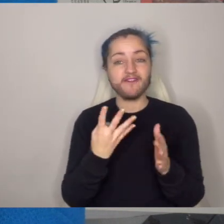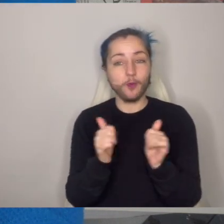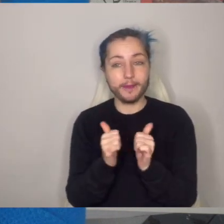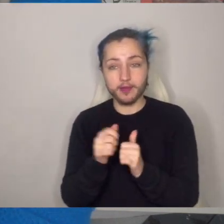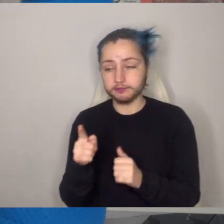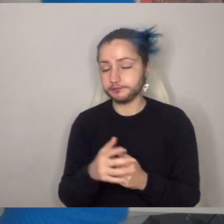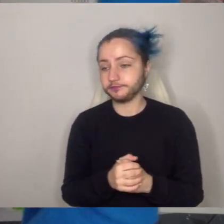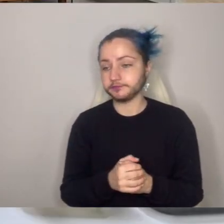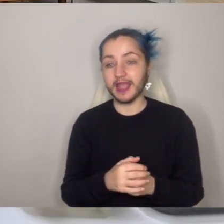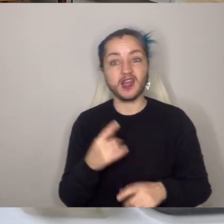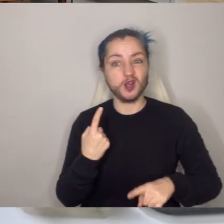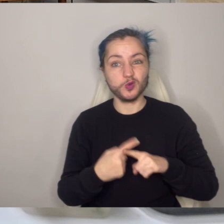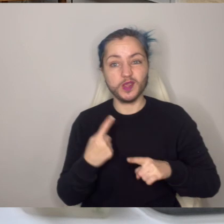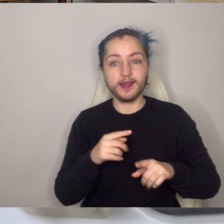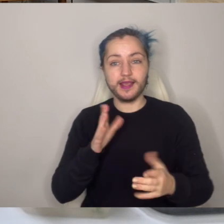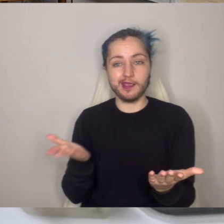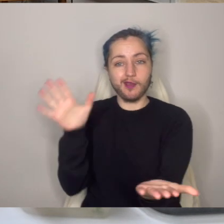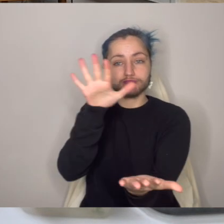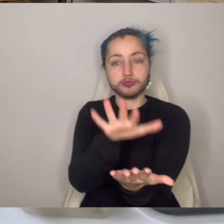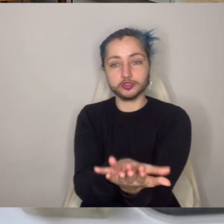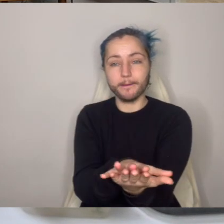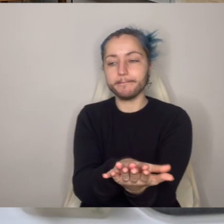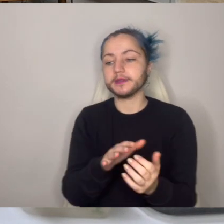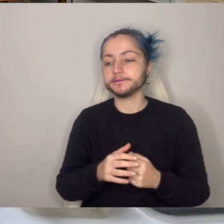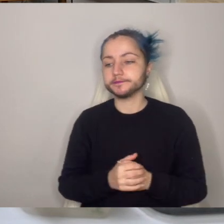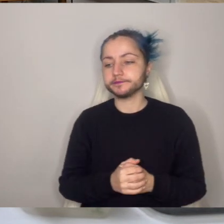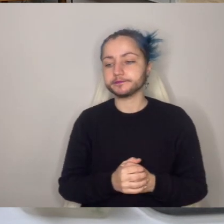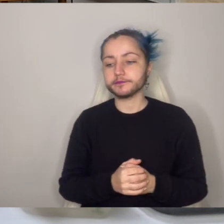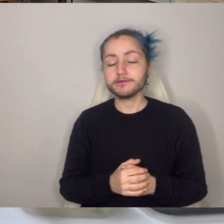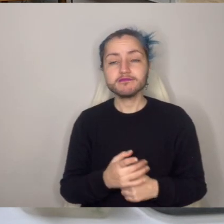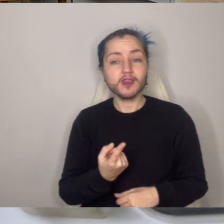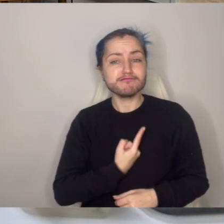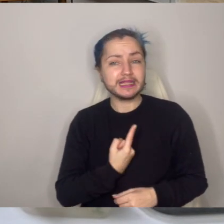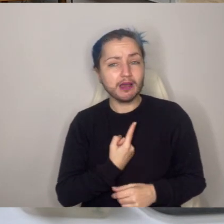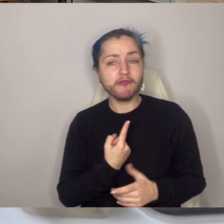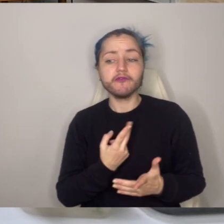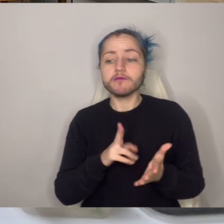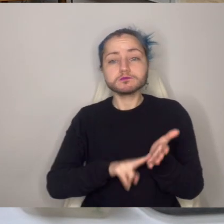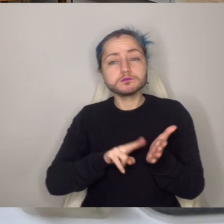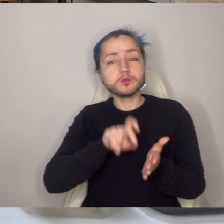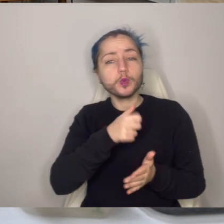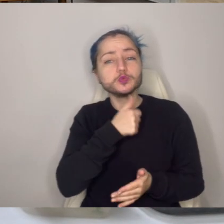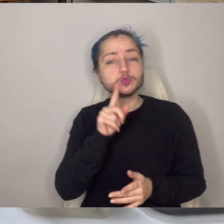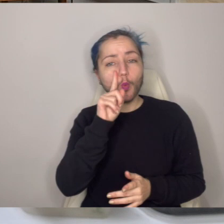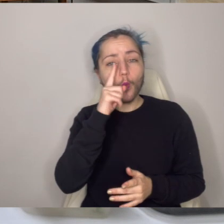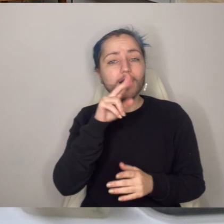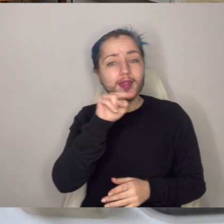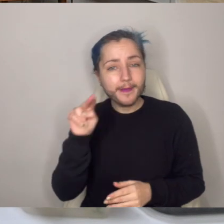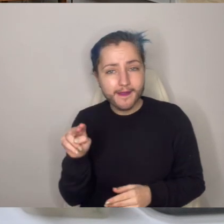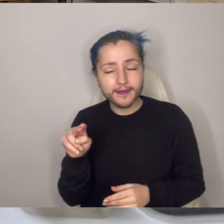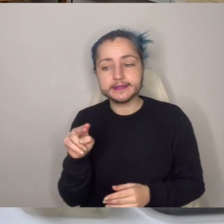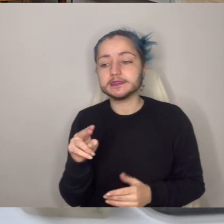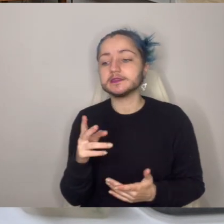paper and very quickly place that over the top. Now, I would often use oil